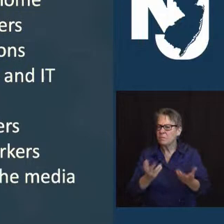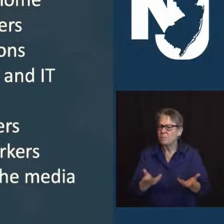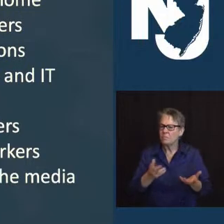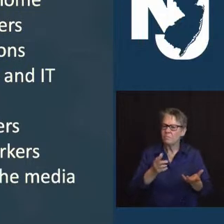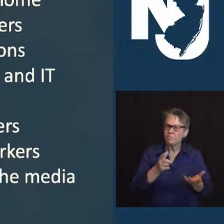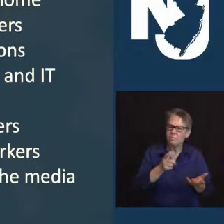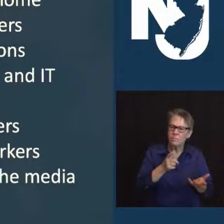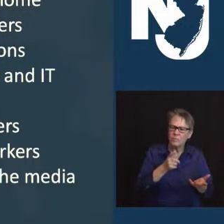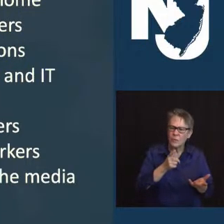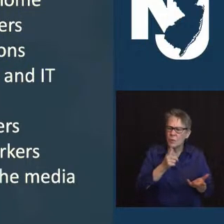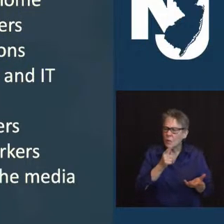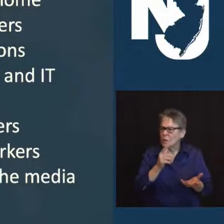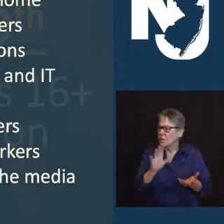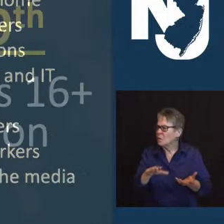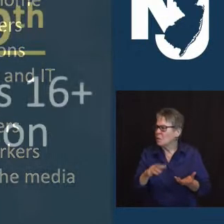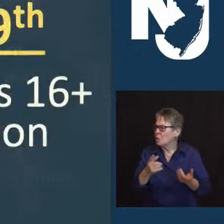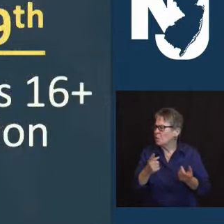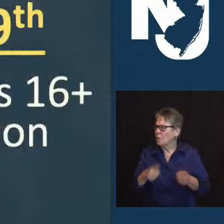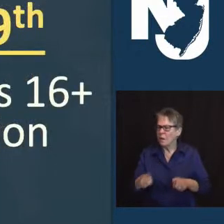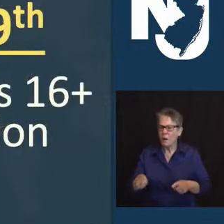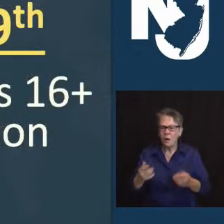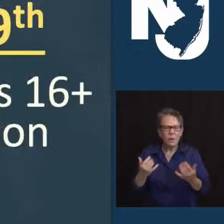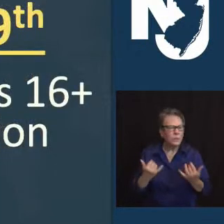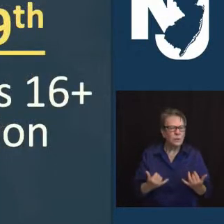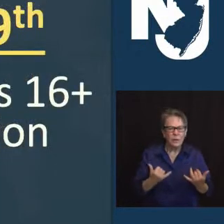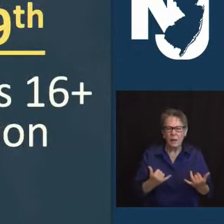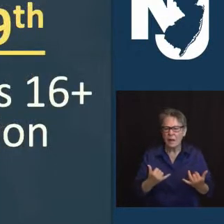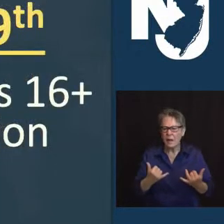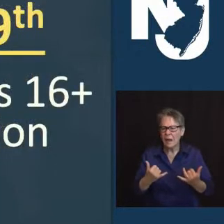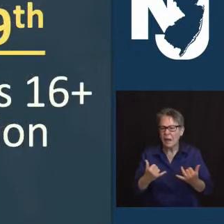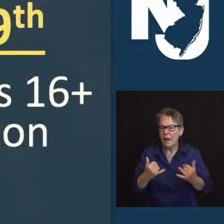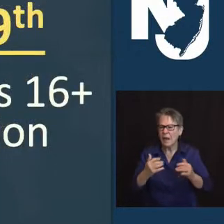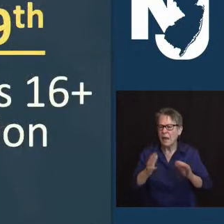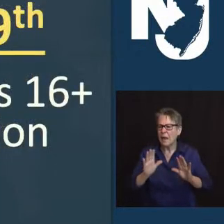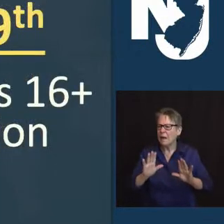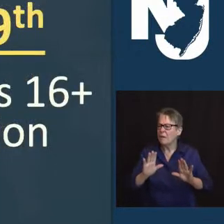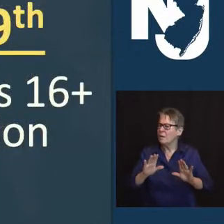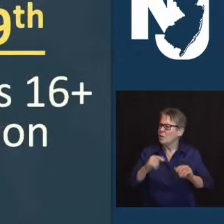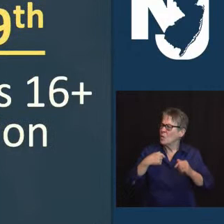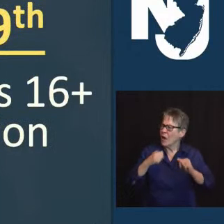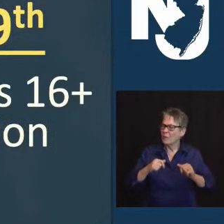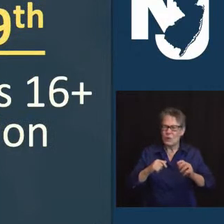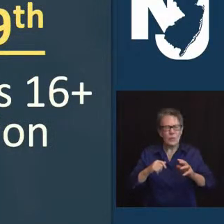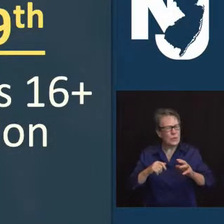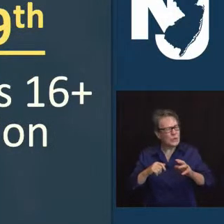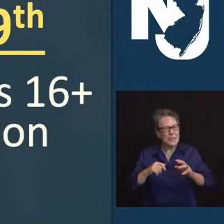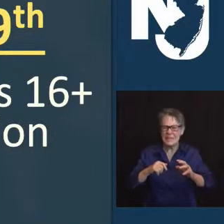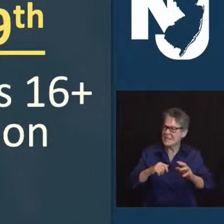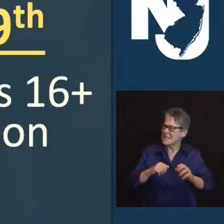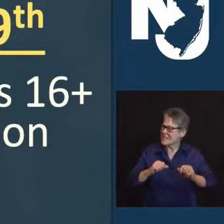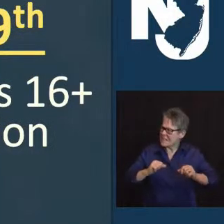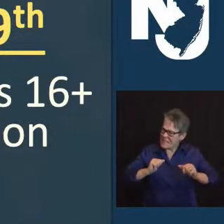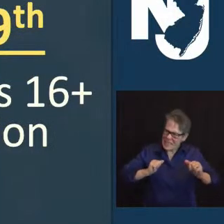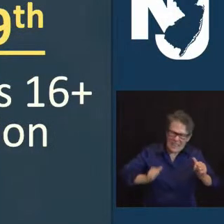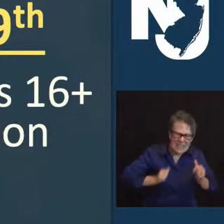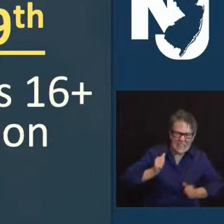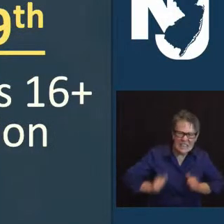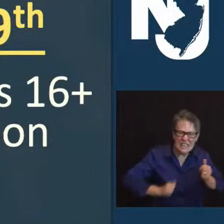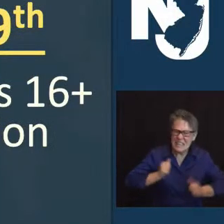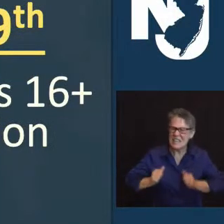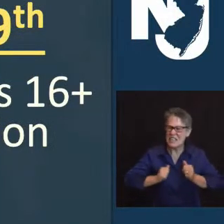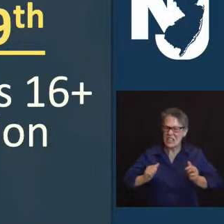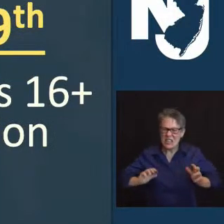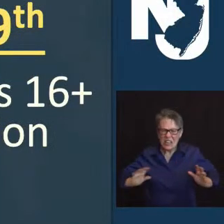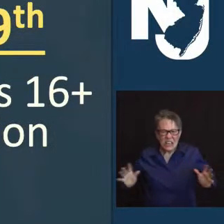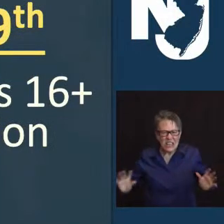are also going to make our most aggressive push yet to meet our vaccination goals. And I'm announcing that effective 2 weeks from today,